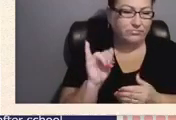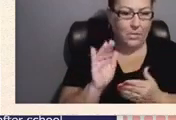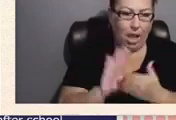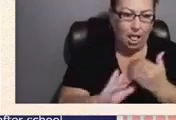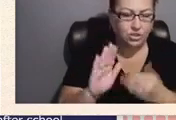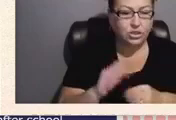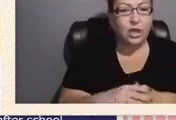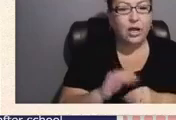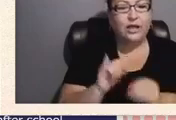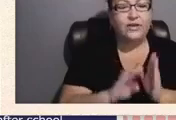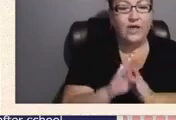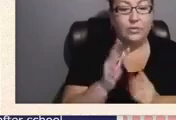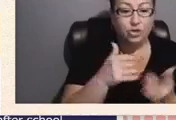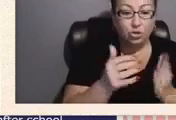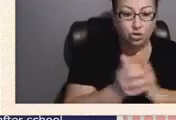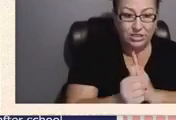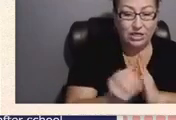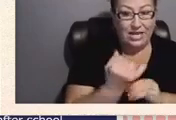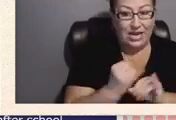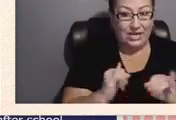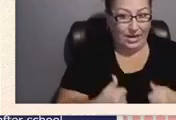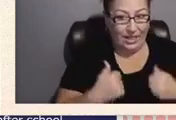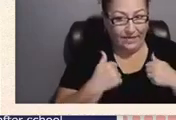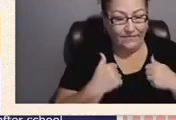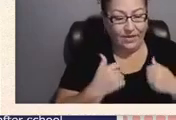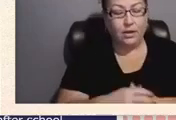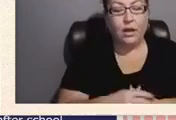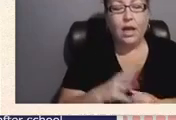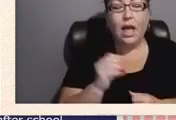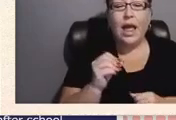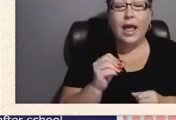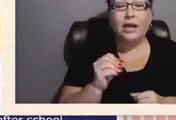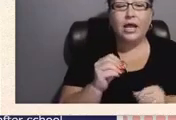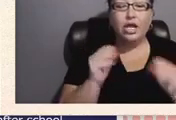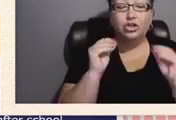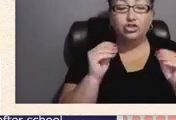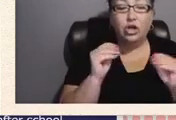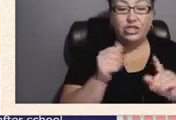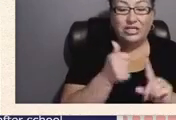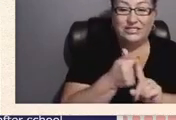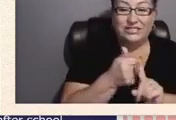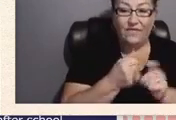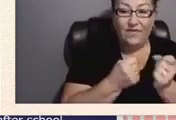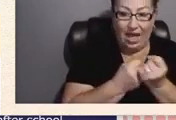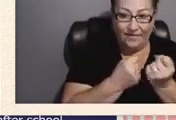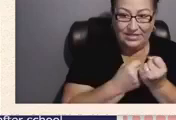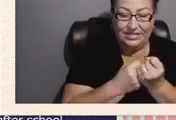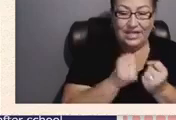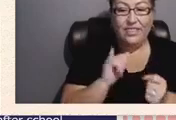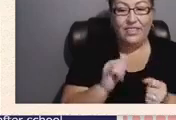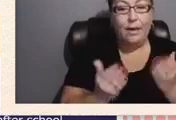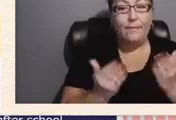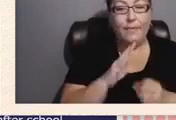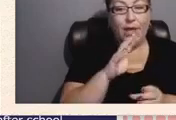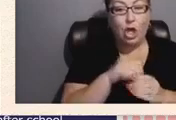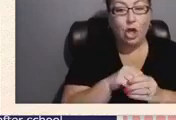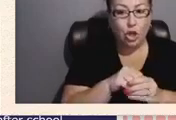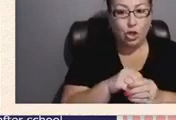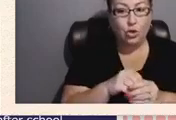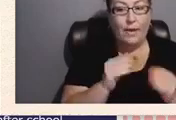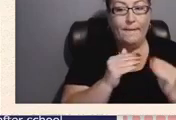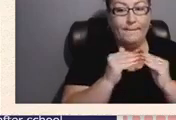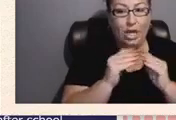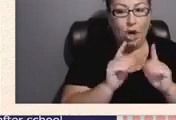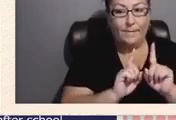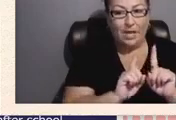and independent living. And instruction in self-advocacy, which may include peer mentoring. So